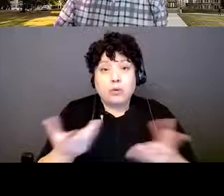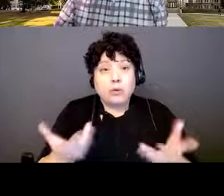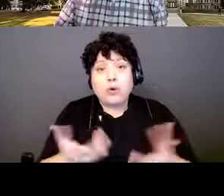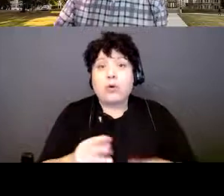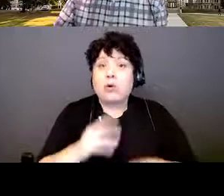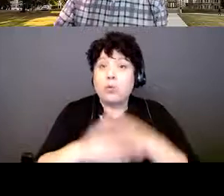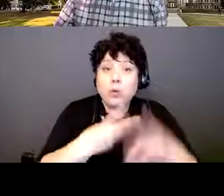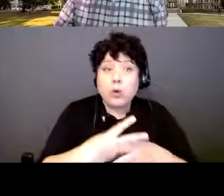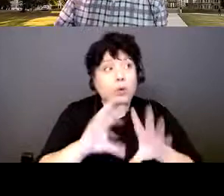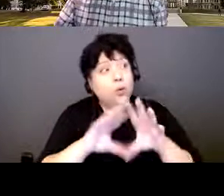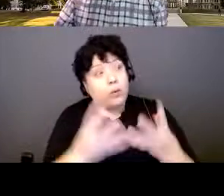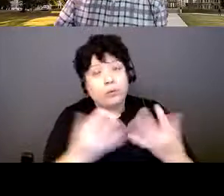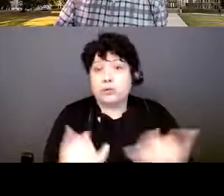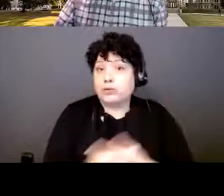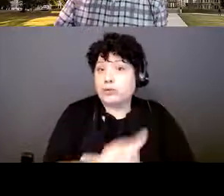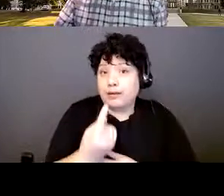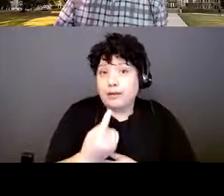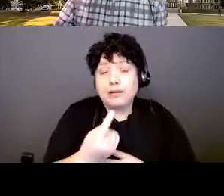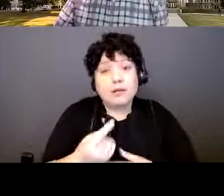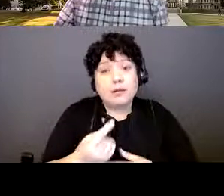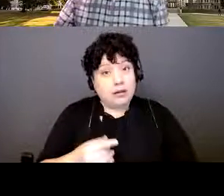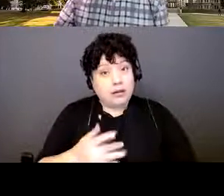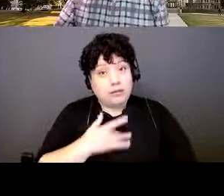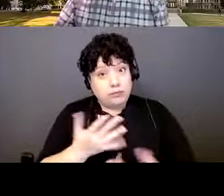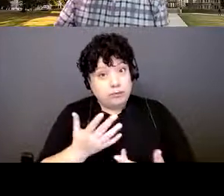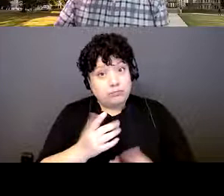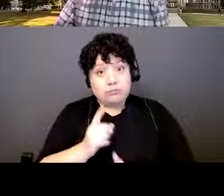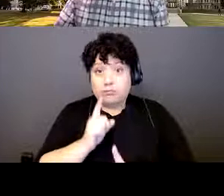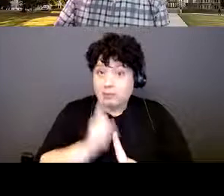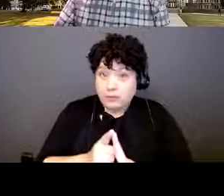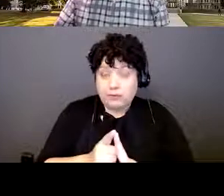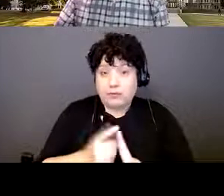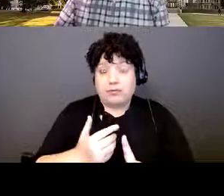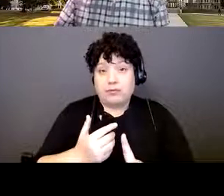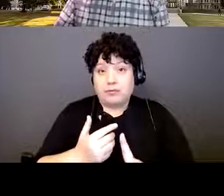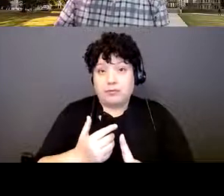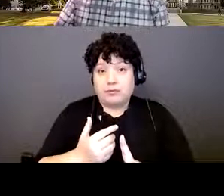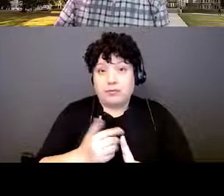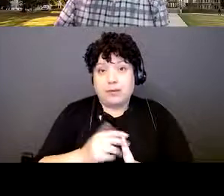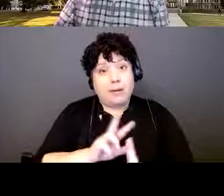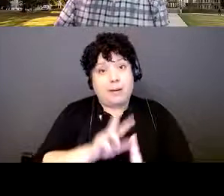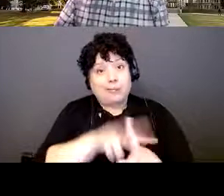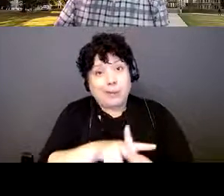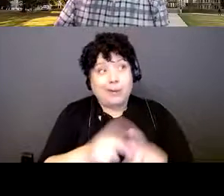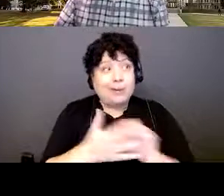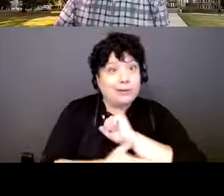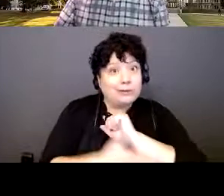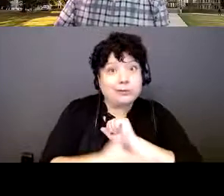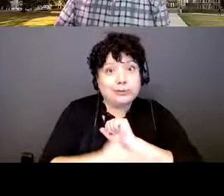world, because it is not just particular to any one part of the globe, really. And